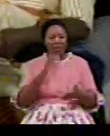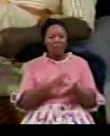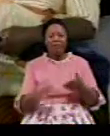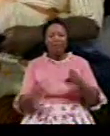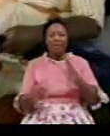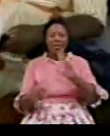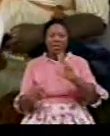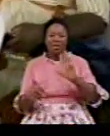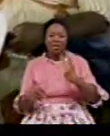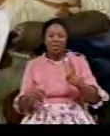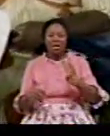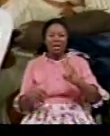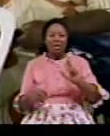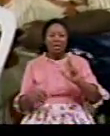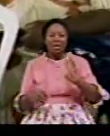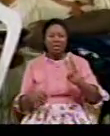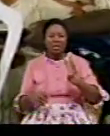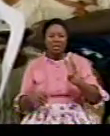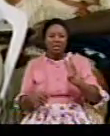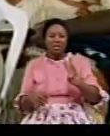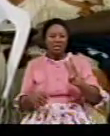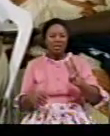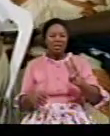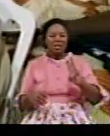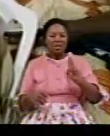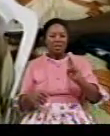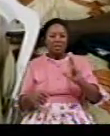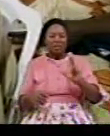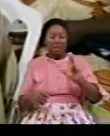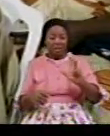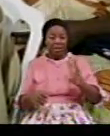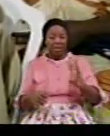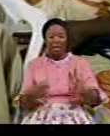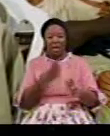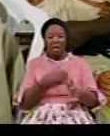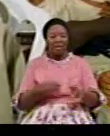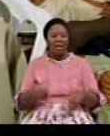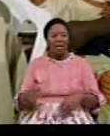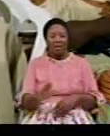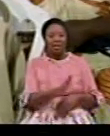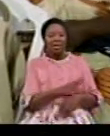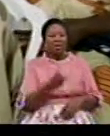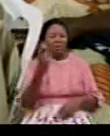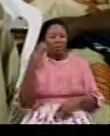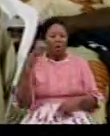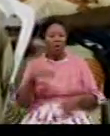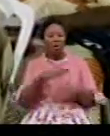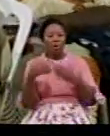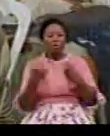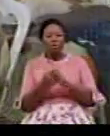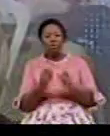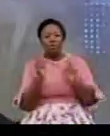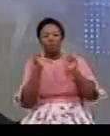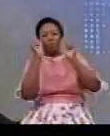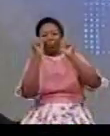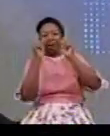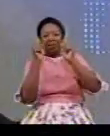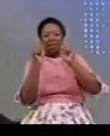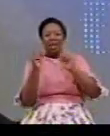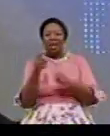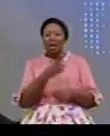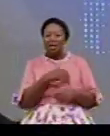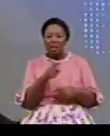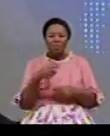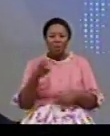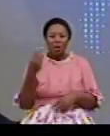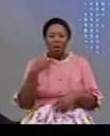just shut our mouth and shut our eyes and shut our mind. Ask ye of the Lord